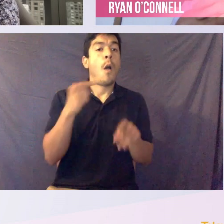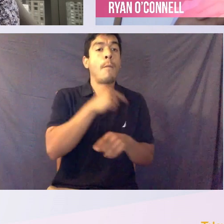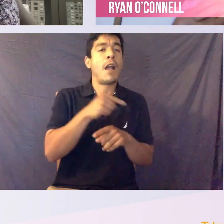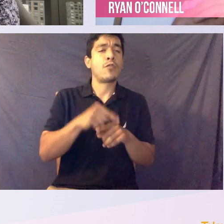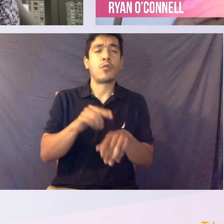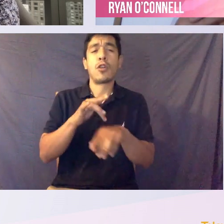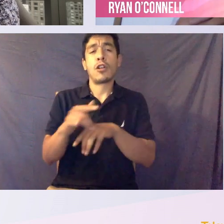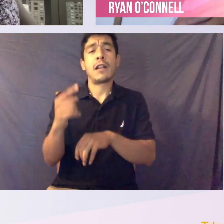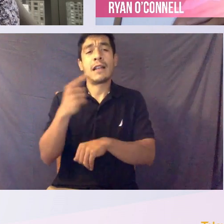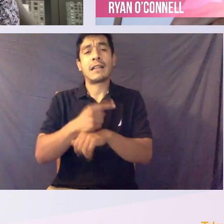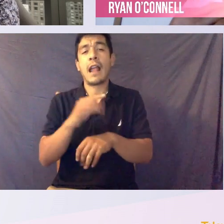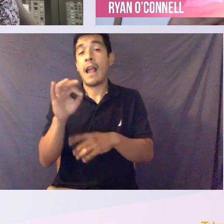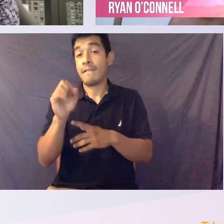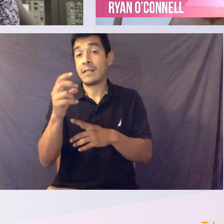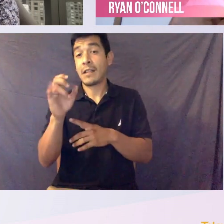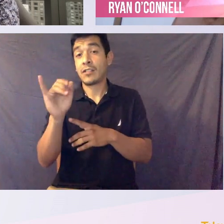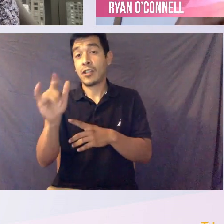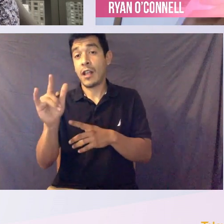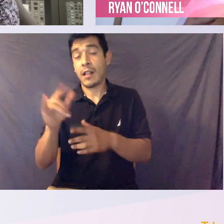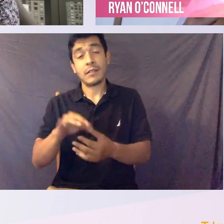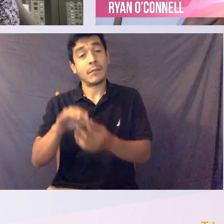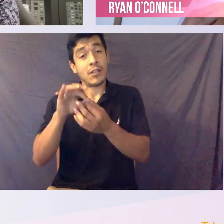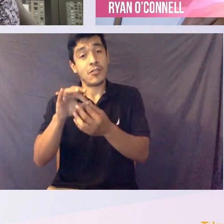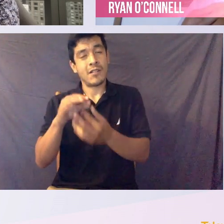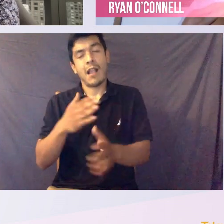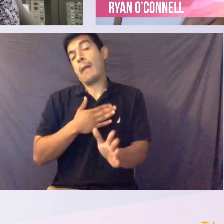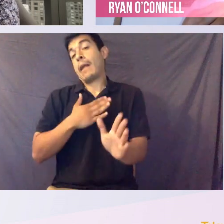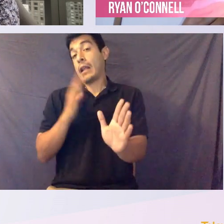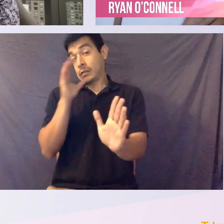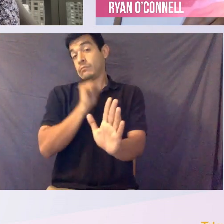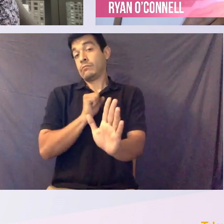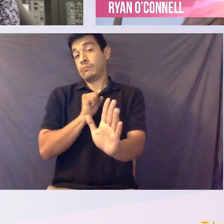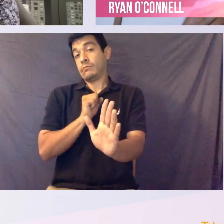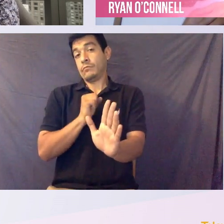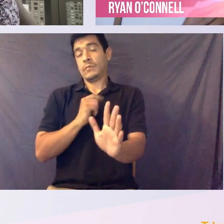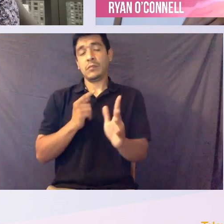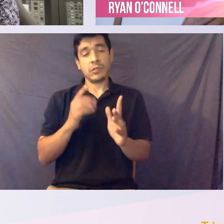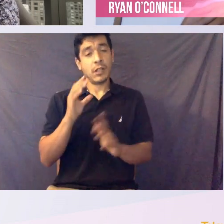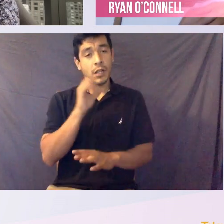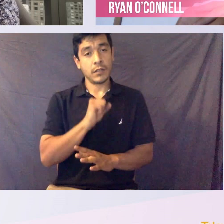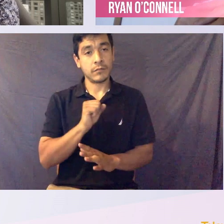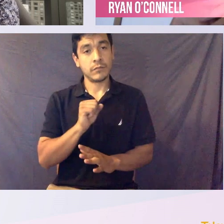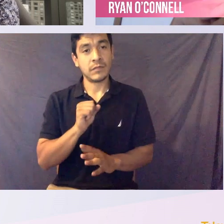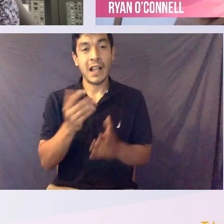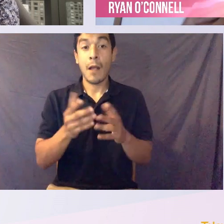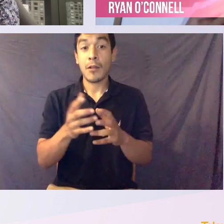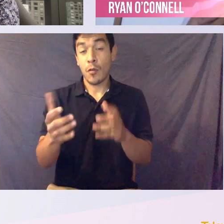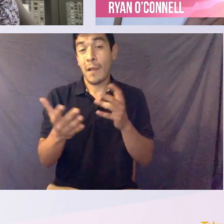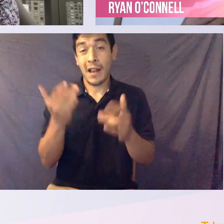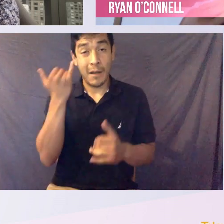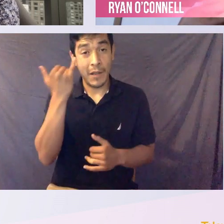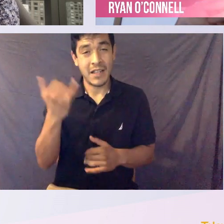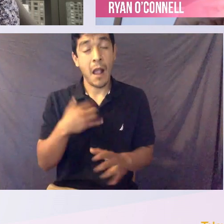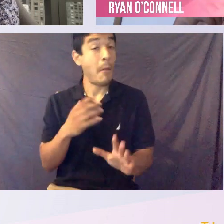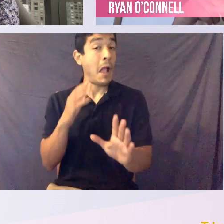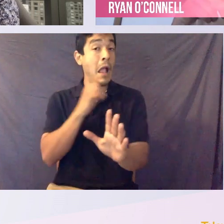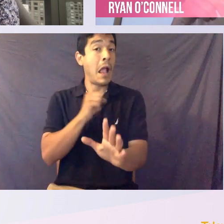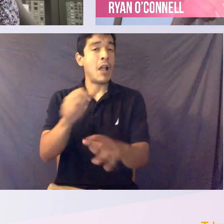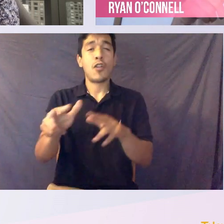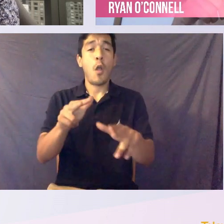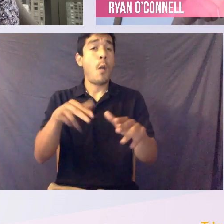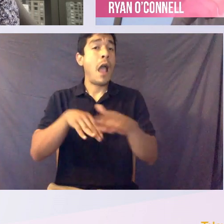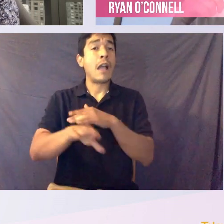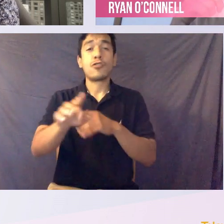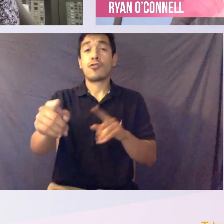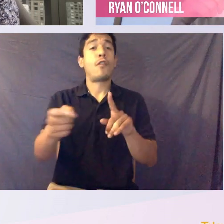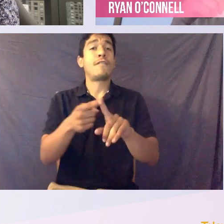of Special, my guess, I'm going to take a guess, much like you might imagine. My guess is that you walked right into your first